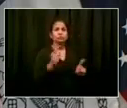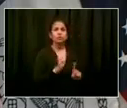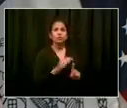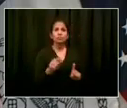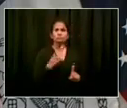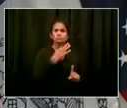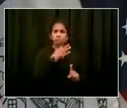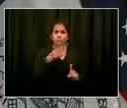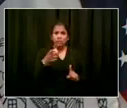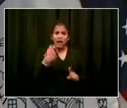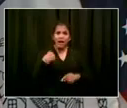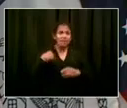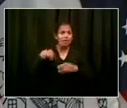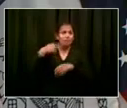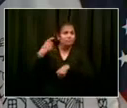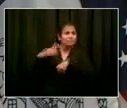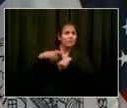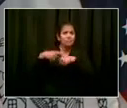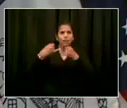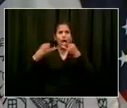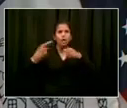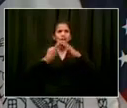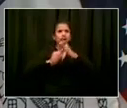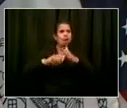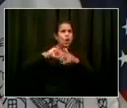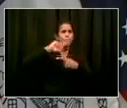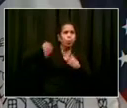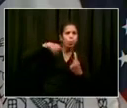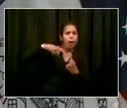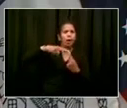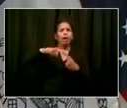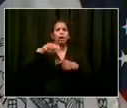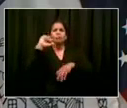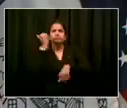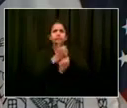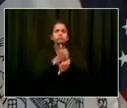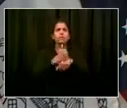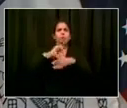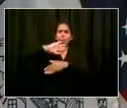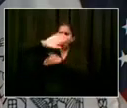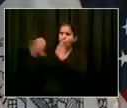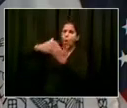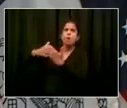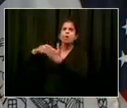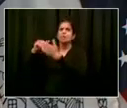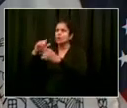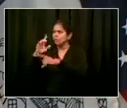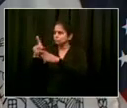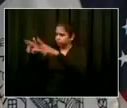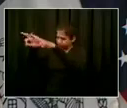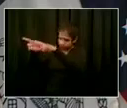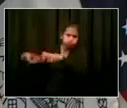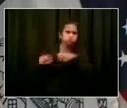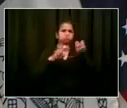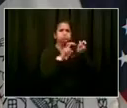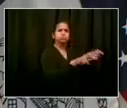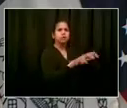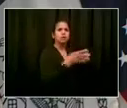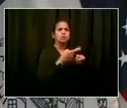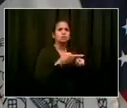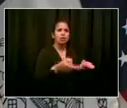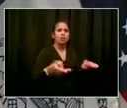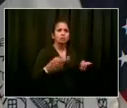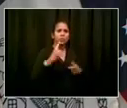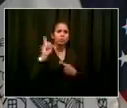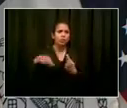as moving people from hotels and back into shelters? Can you give us a sense of what the plan is on that?